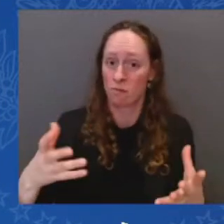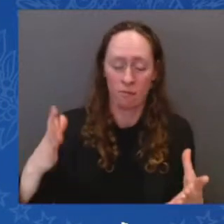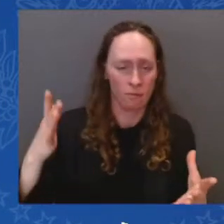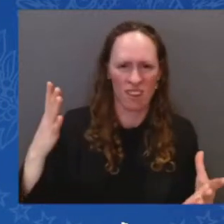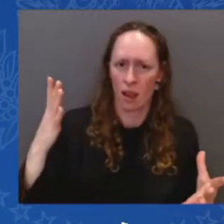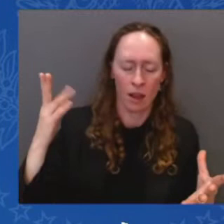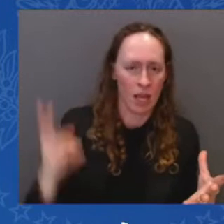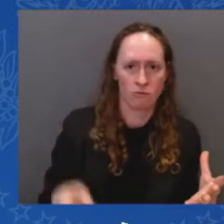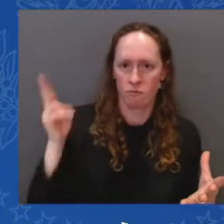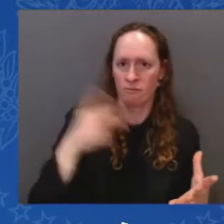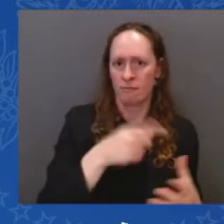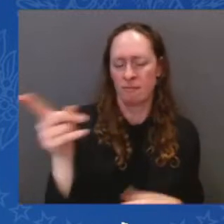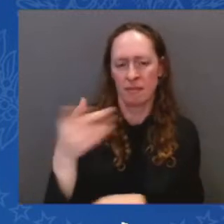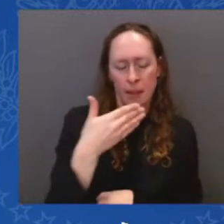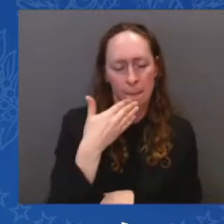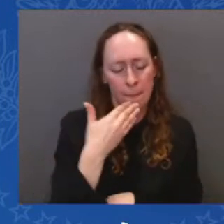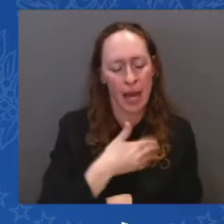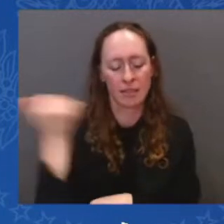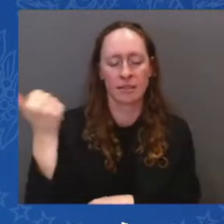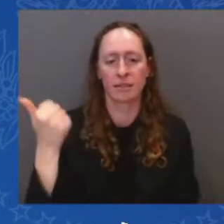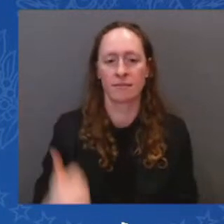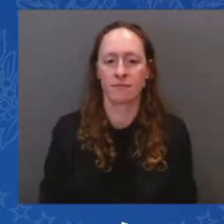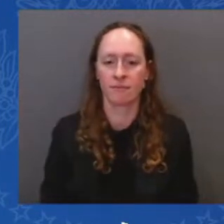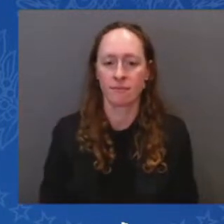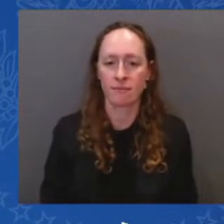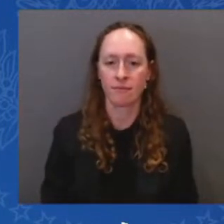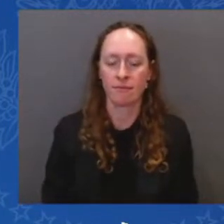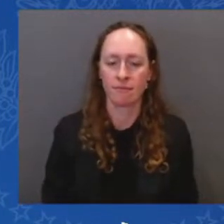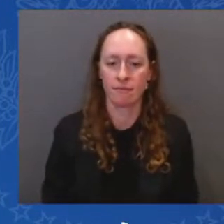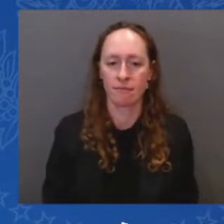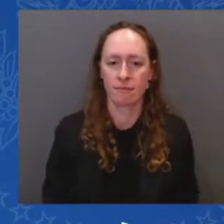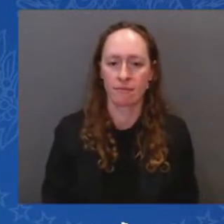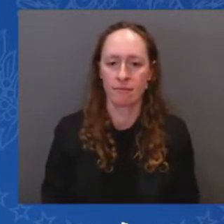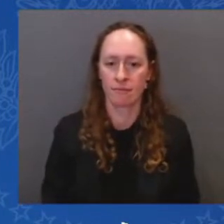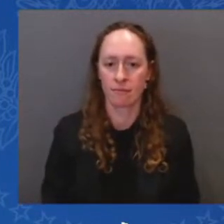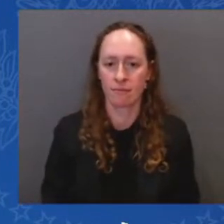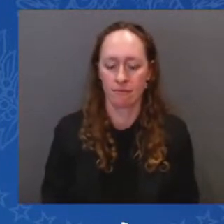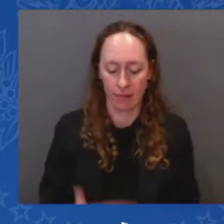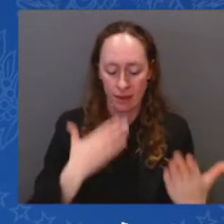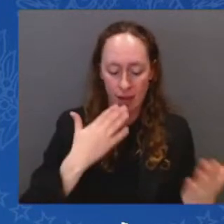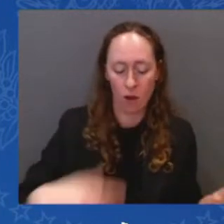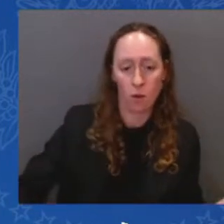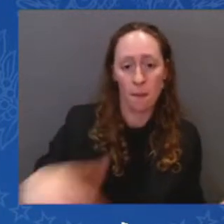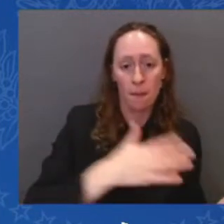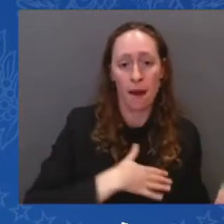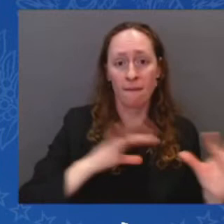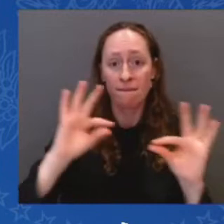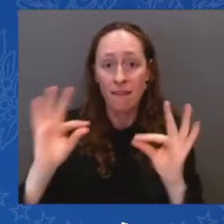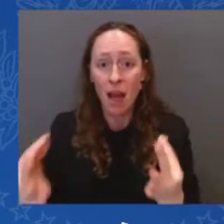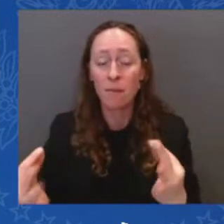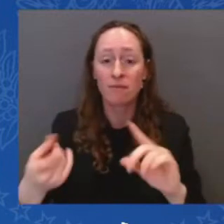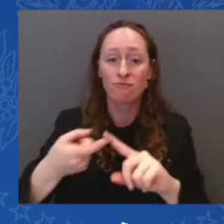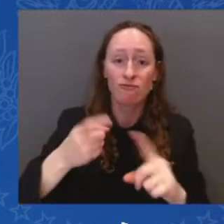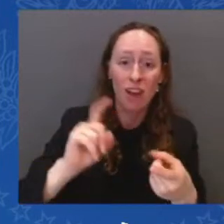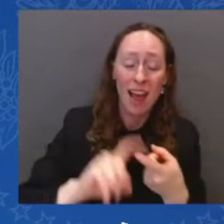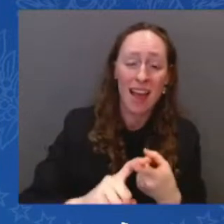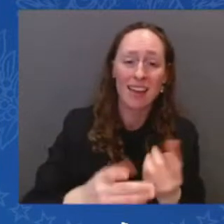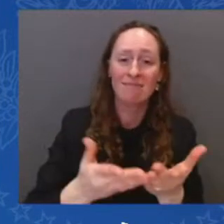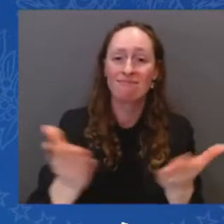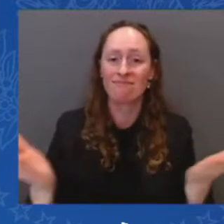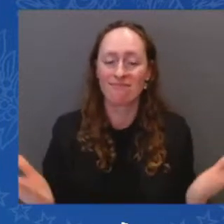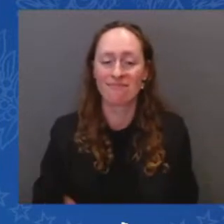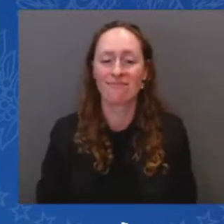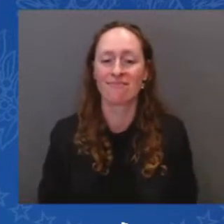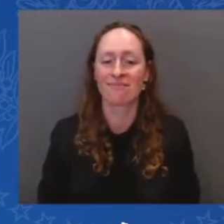And let me thank my family and friends that are here, to include my classmates from Princeton, so maybe we could